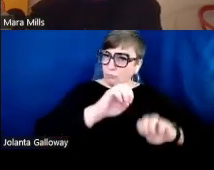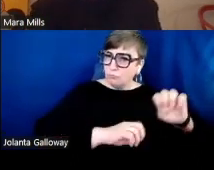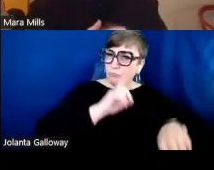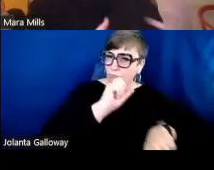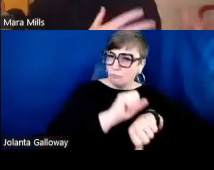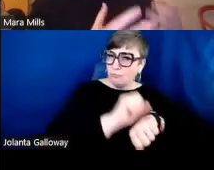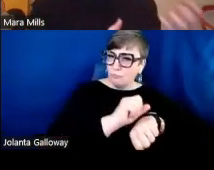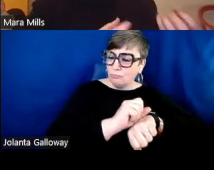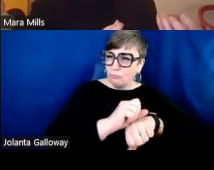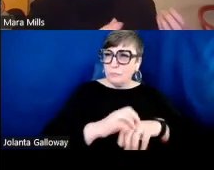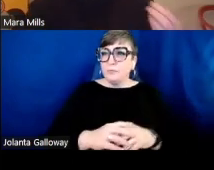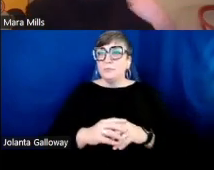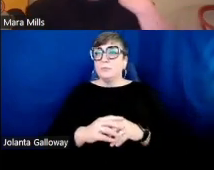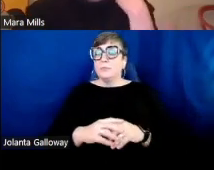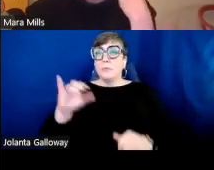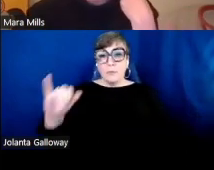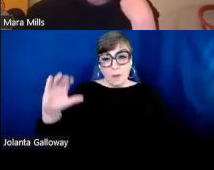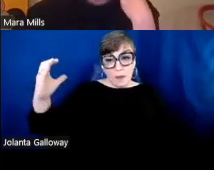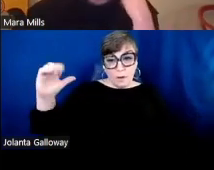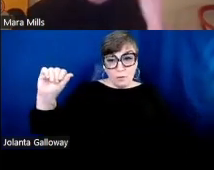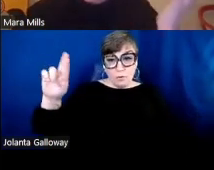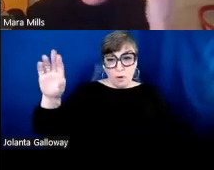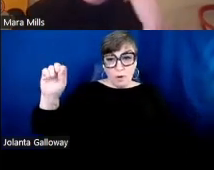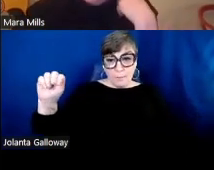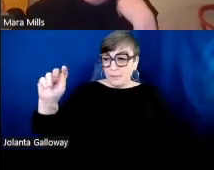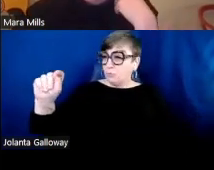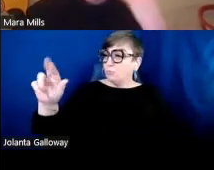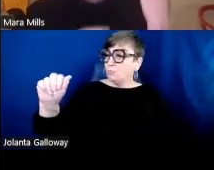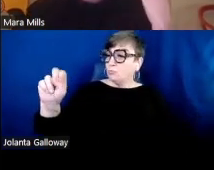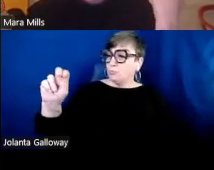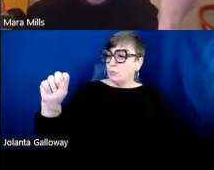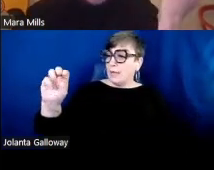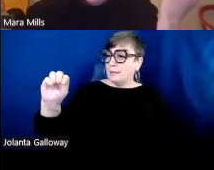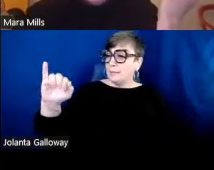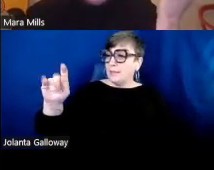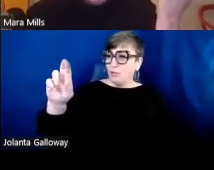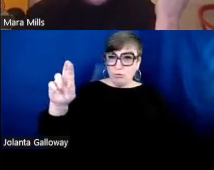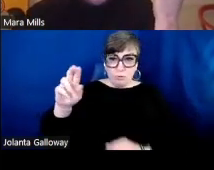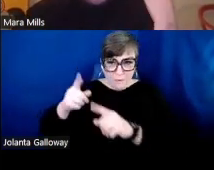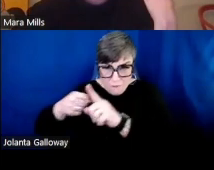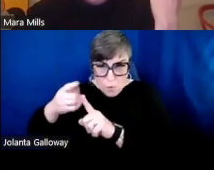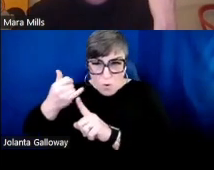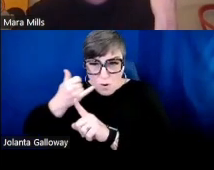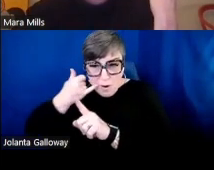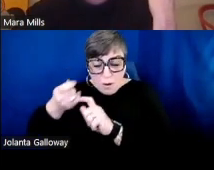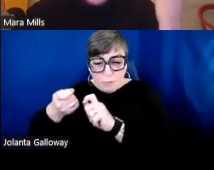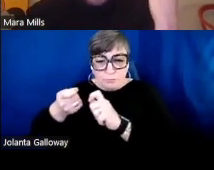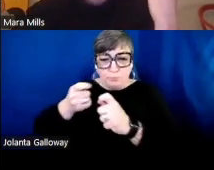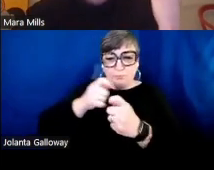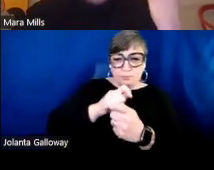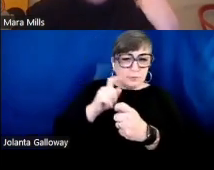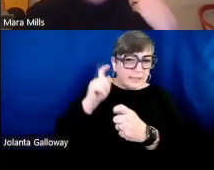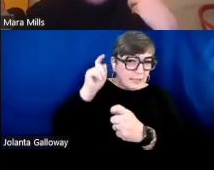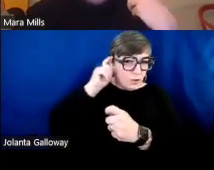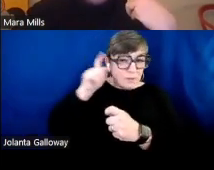attributed this carbon transmitter for the telephone um which later migrated into hearing aids to his own hearing loss he wrote when bell